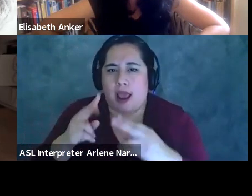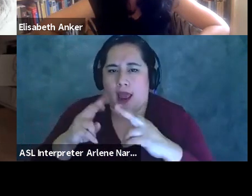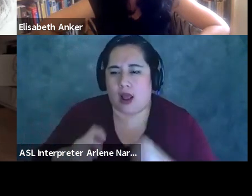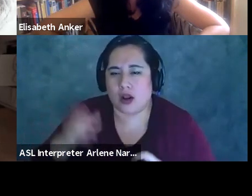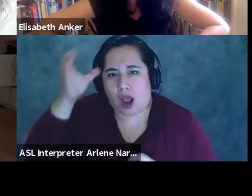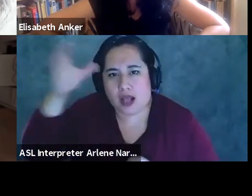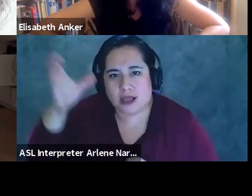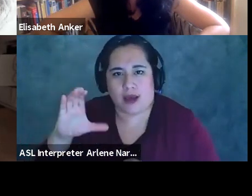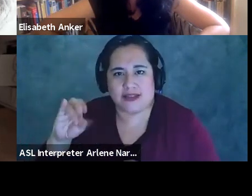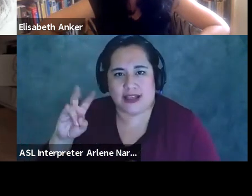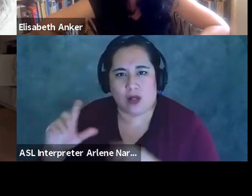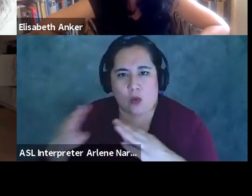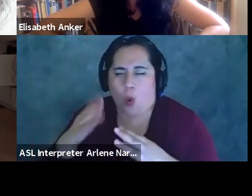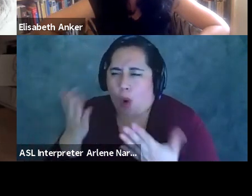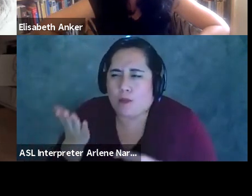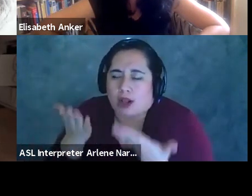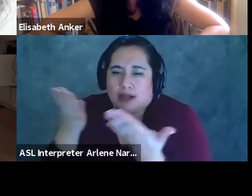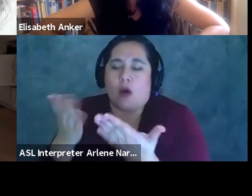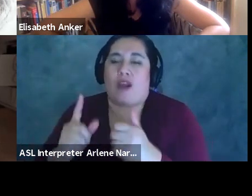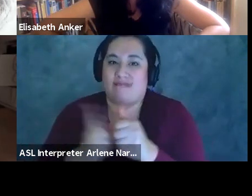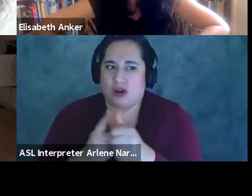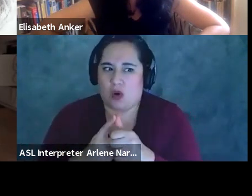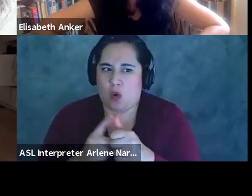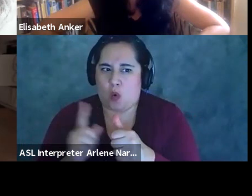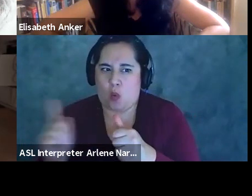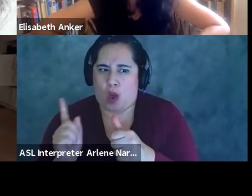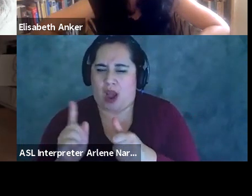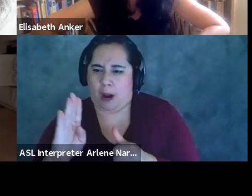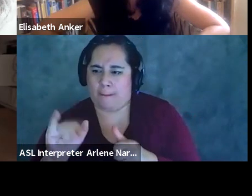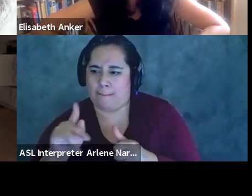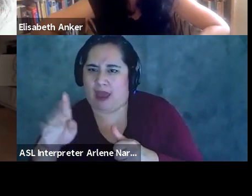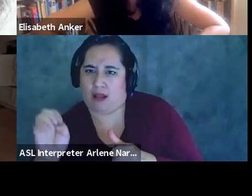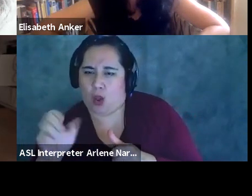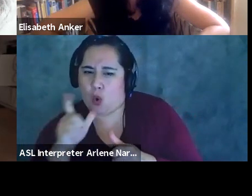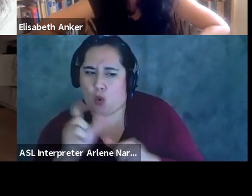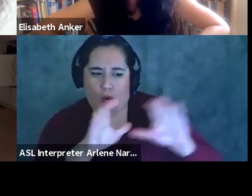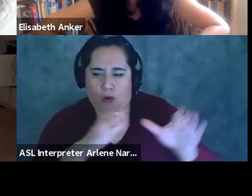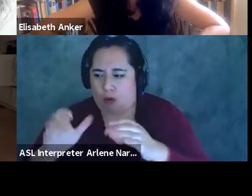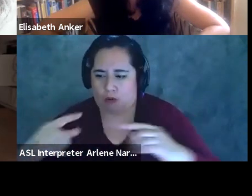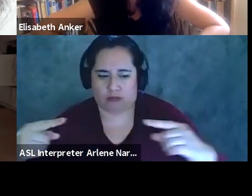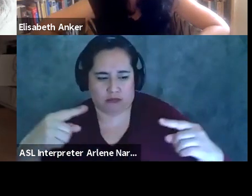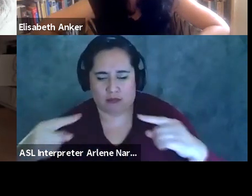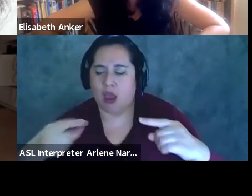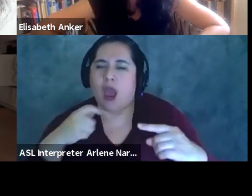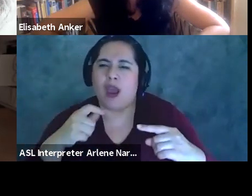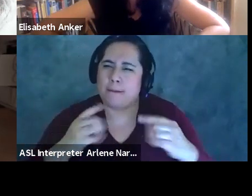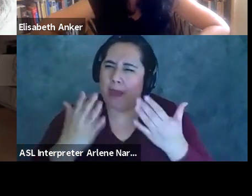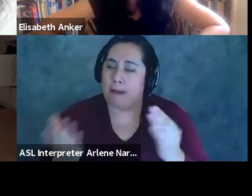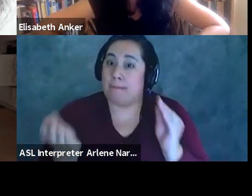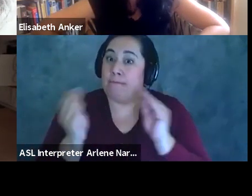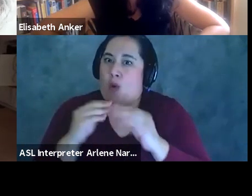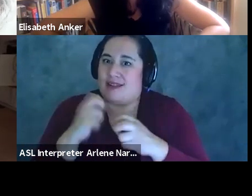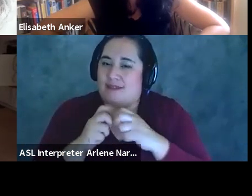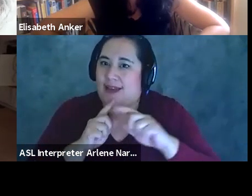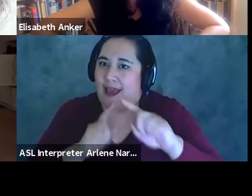would raise, first of all, of course, is, okay, well, where is the battle? Who is the battle between? But perhaps more, difficult